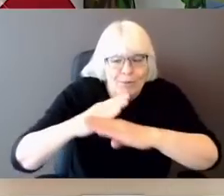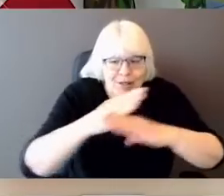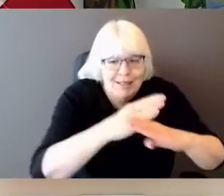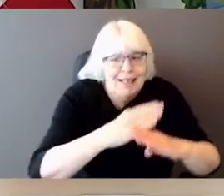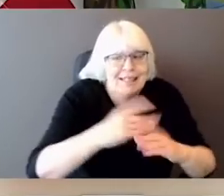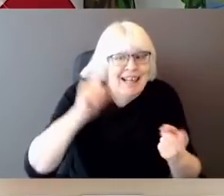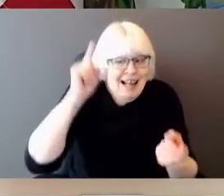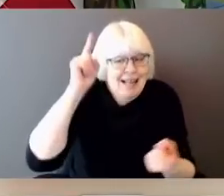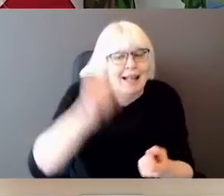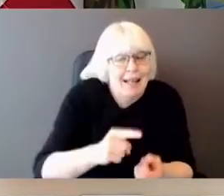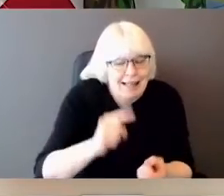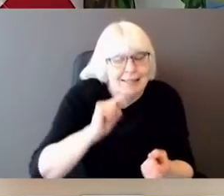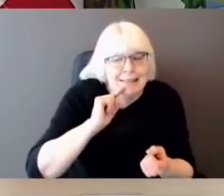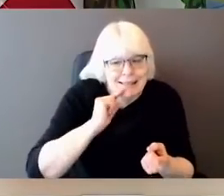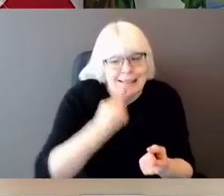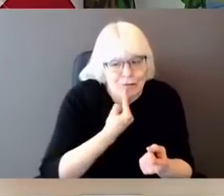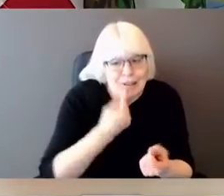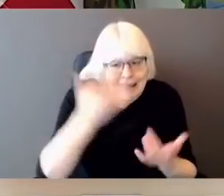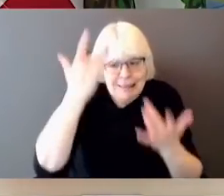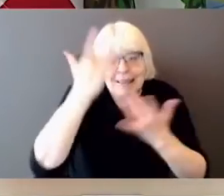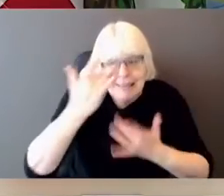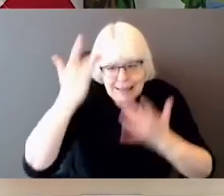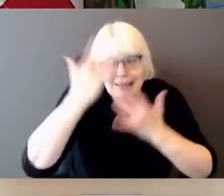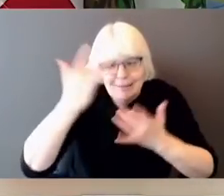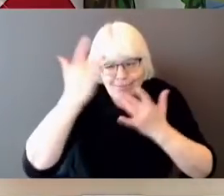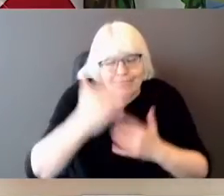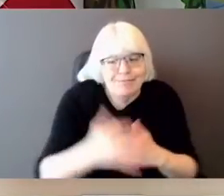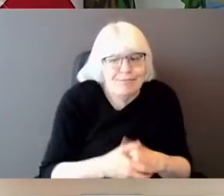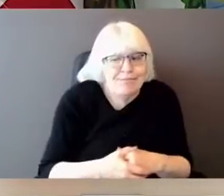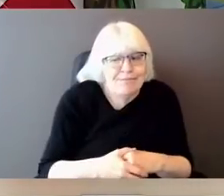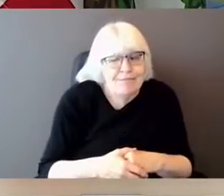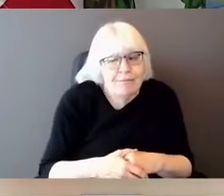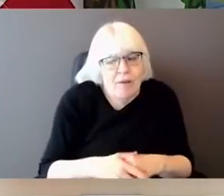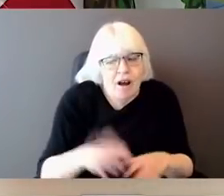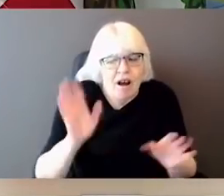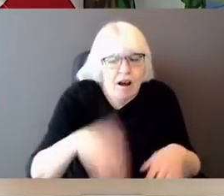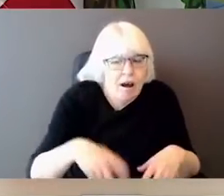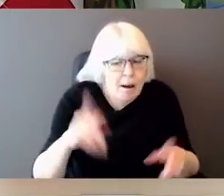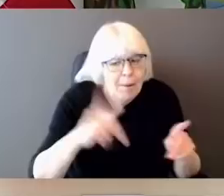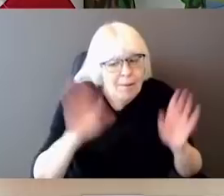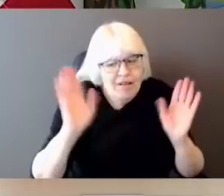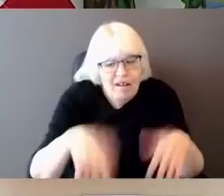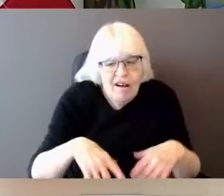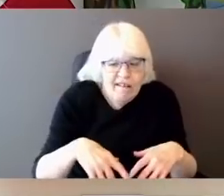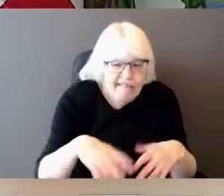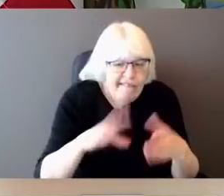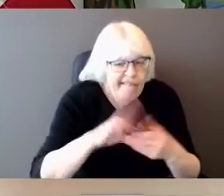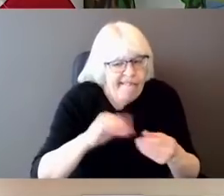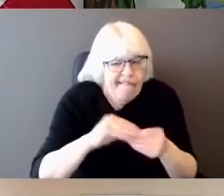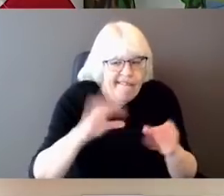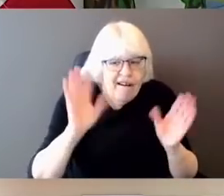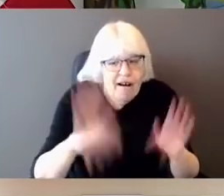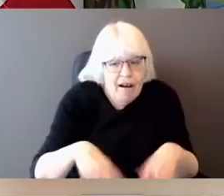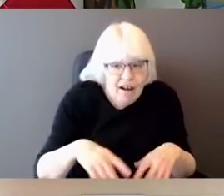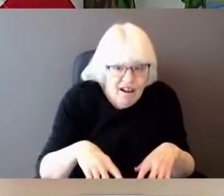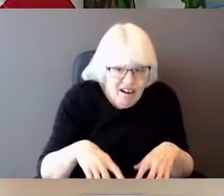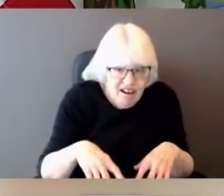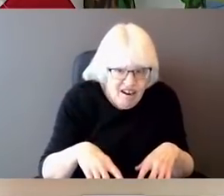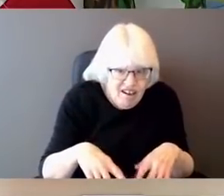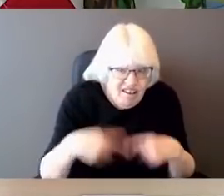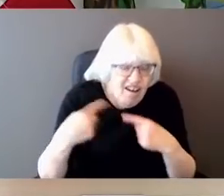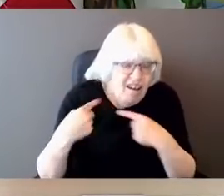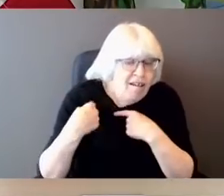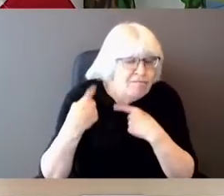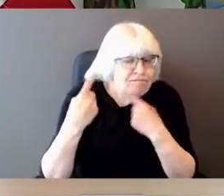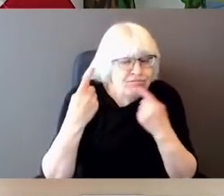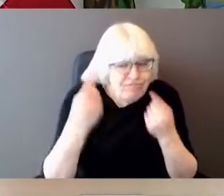it's a concern when we hear people saying, well, we're this far in, maybe I won't bother getting